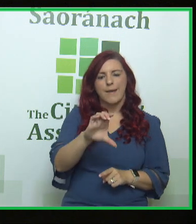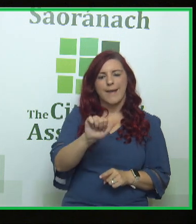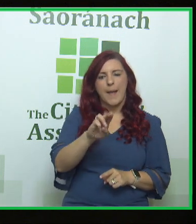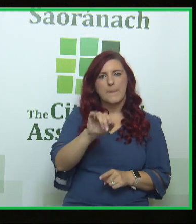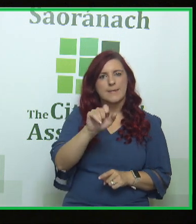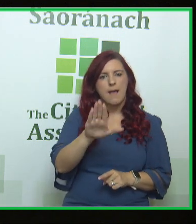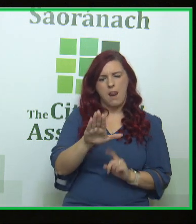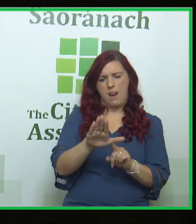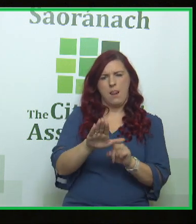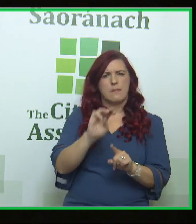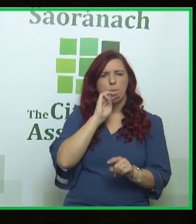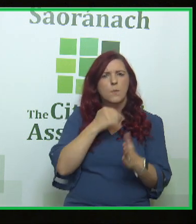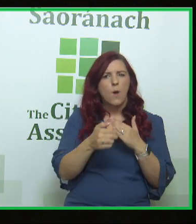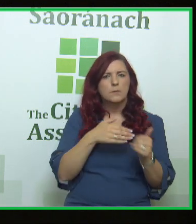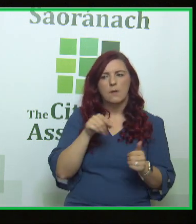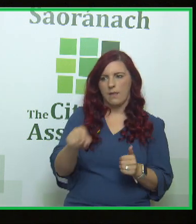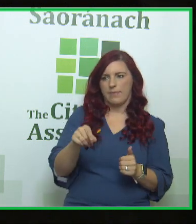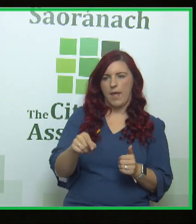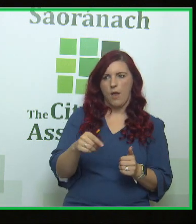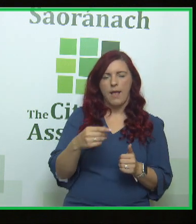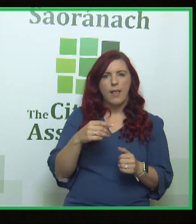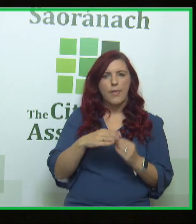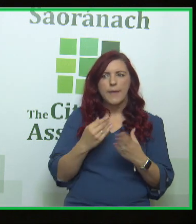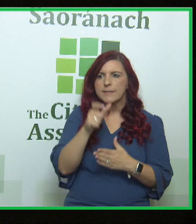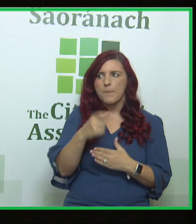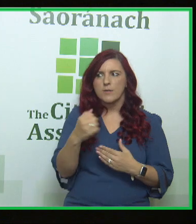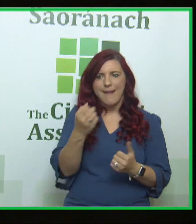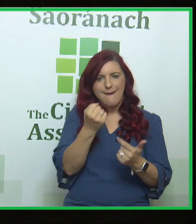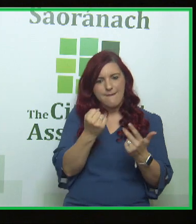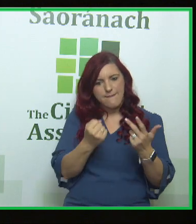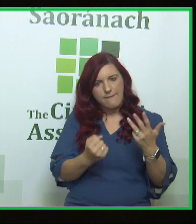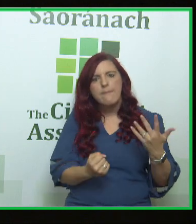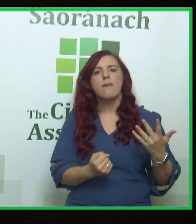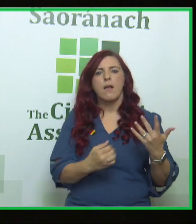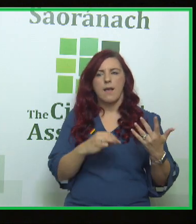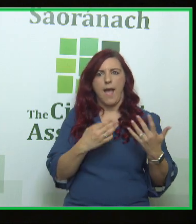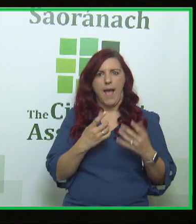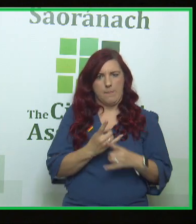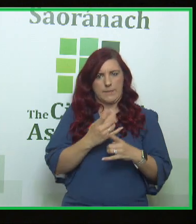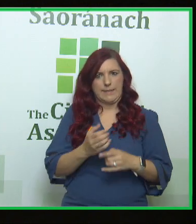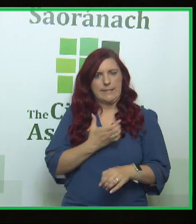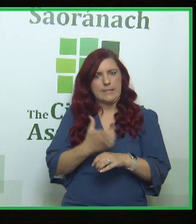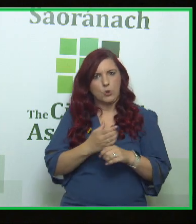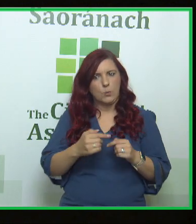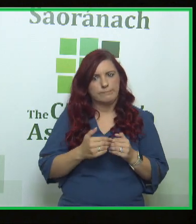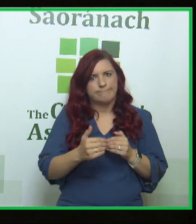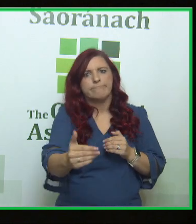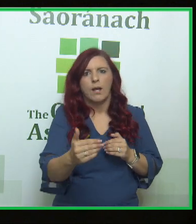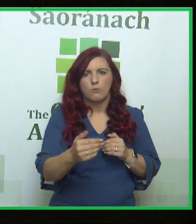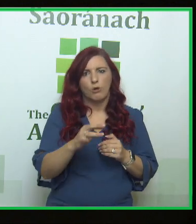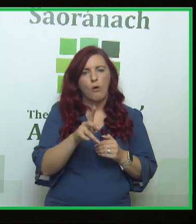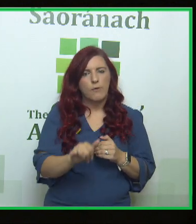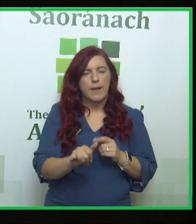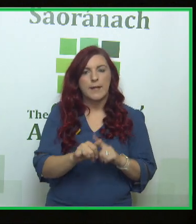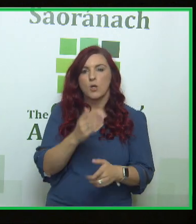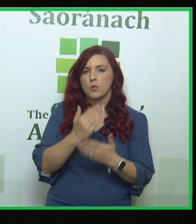And they are the factors that people have in their lives that help them sustain their recovery. And some people touched on them yesterday.